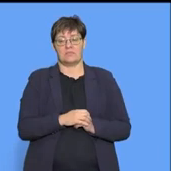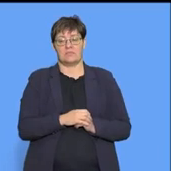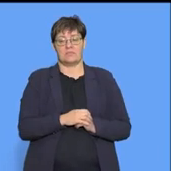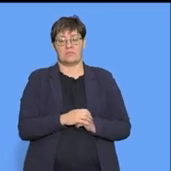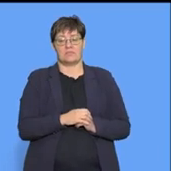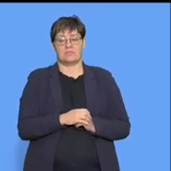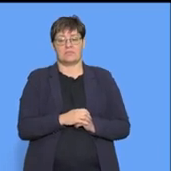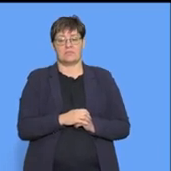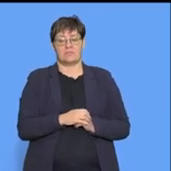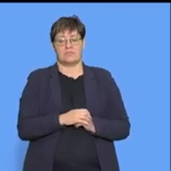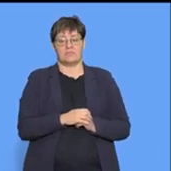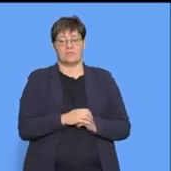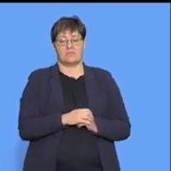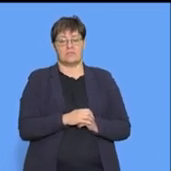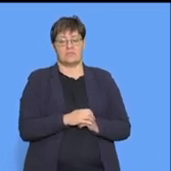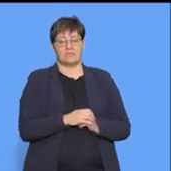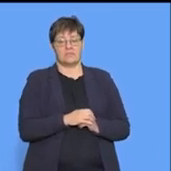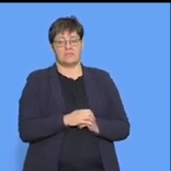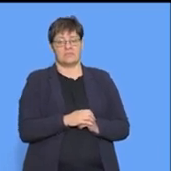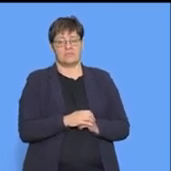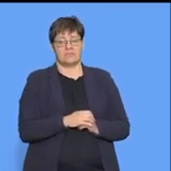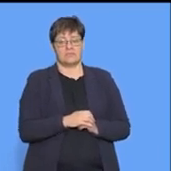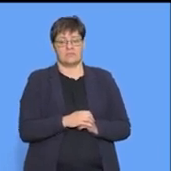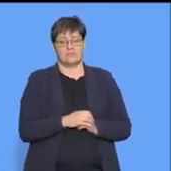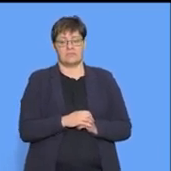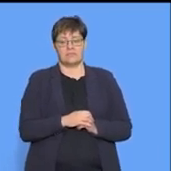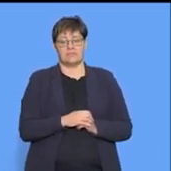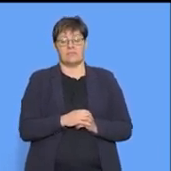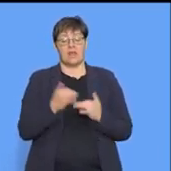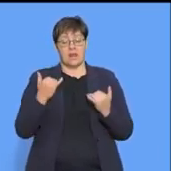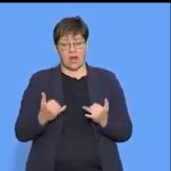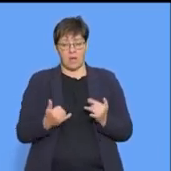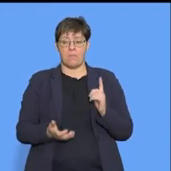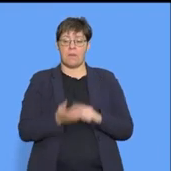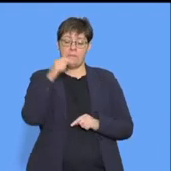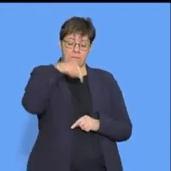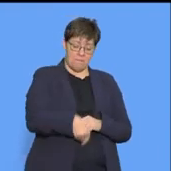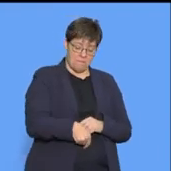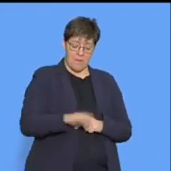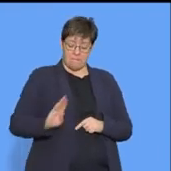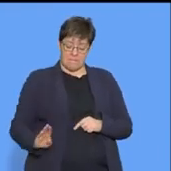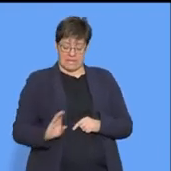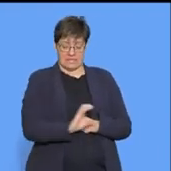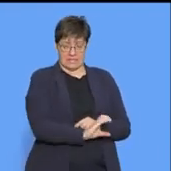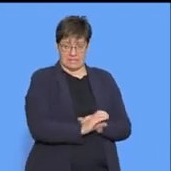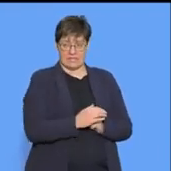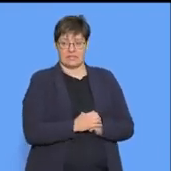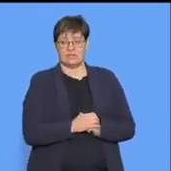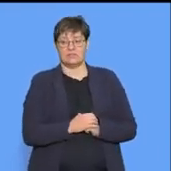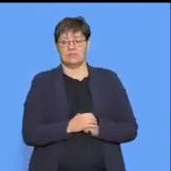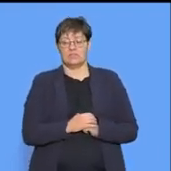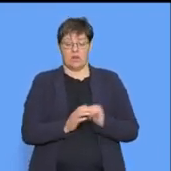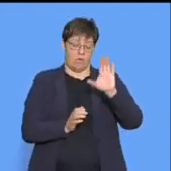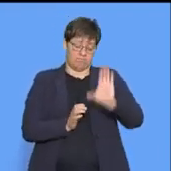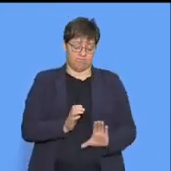have lost it. Okay, so BD is 1,7 meters. Okay, but now they want us to find the length of BC, so we've